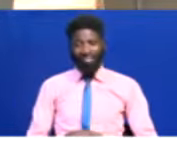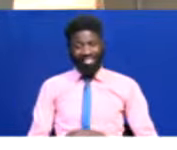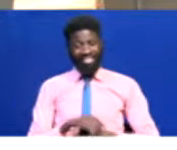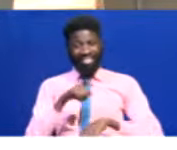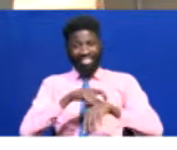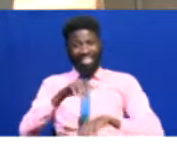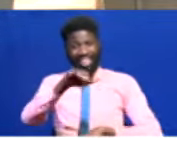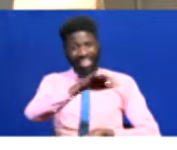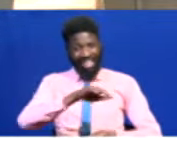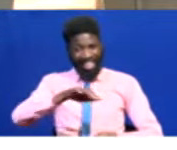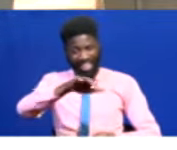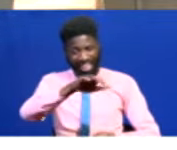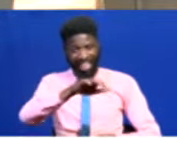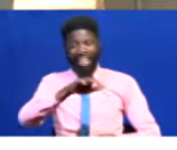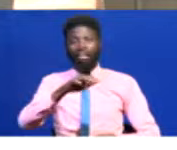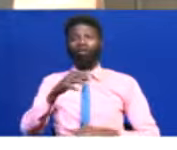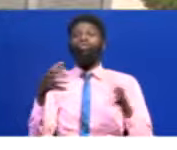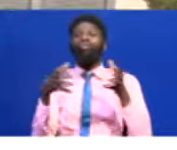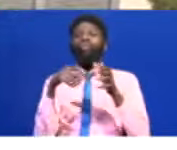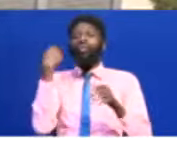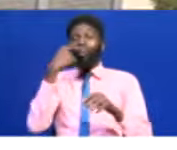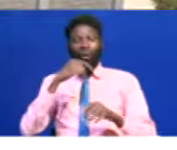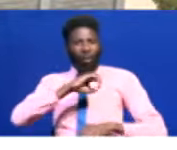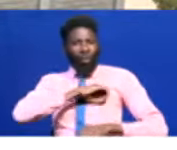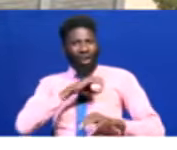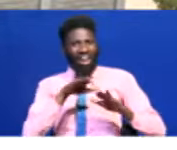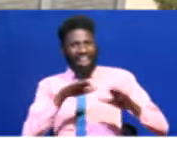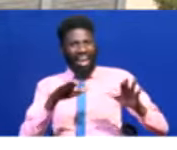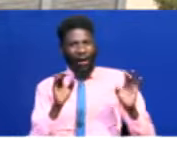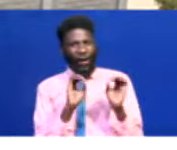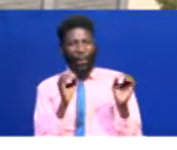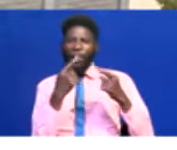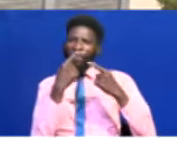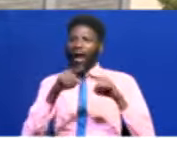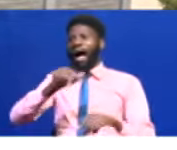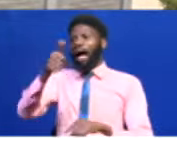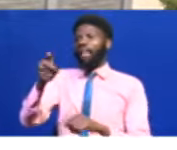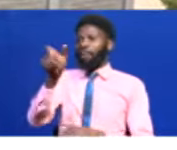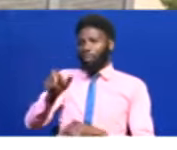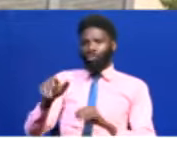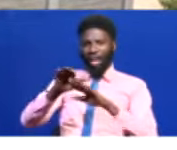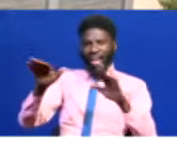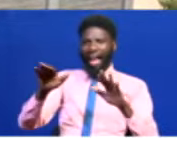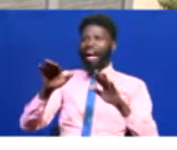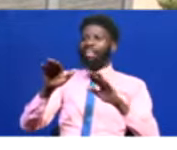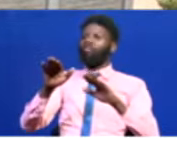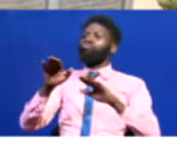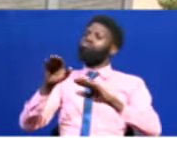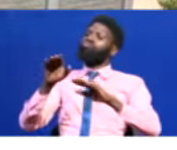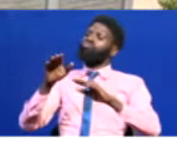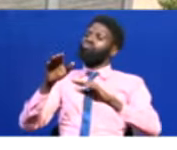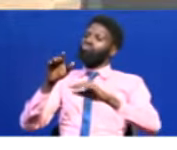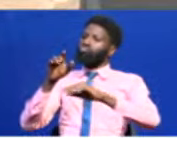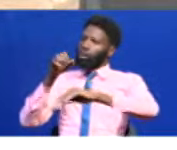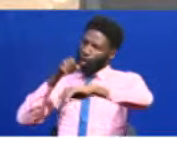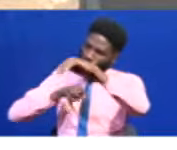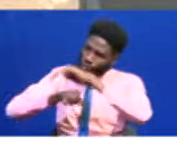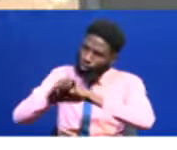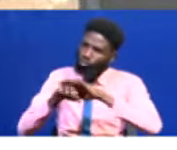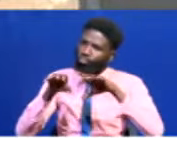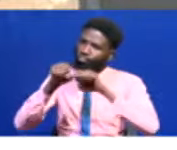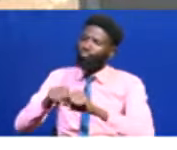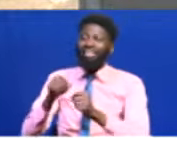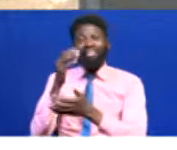of the squatters who get into private lands and of also government